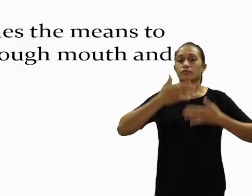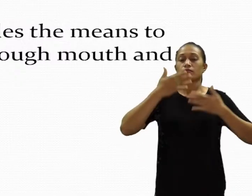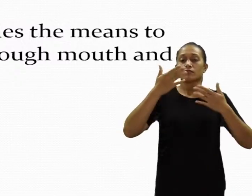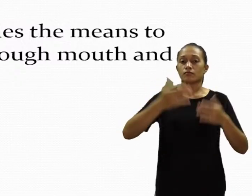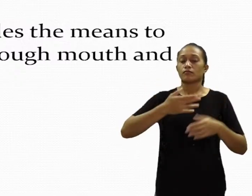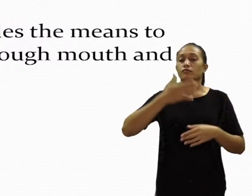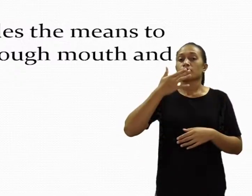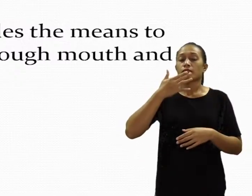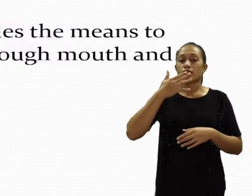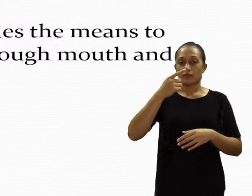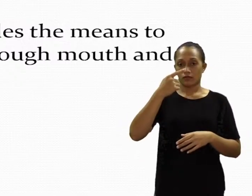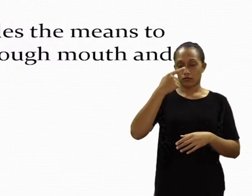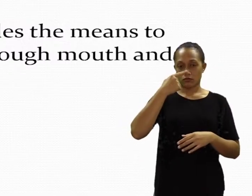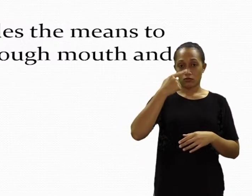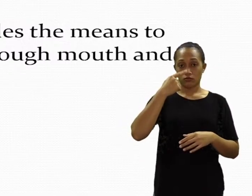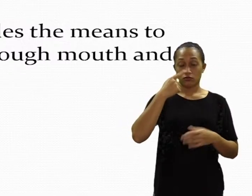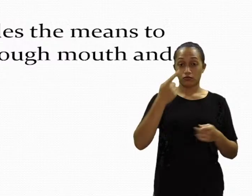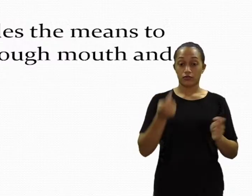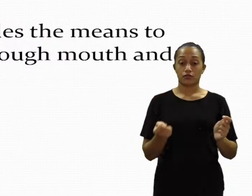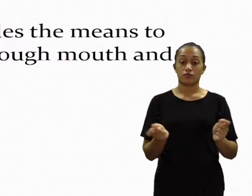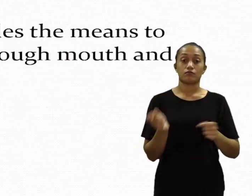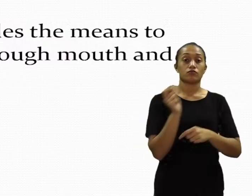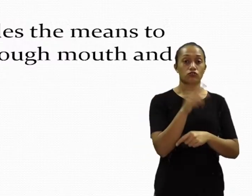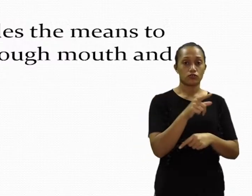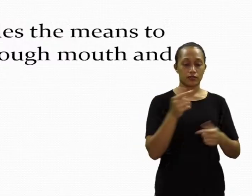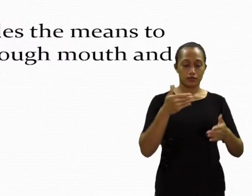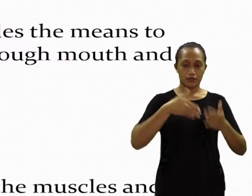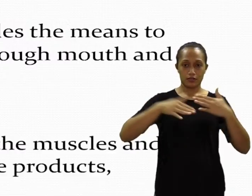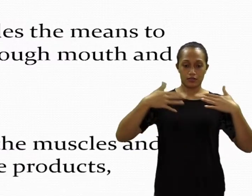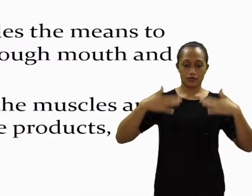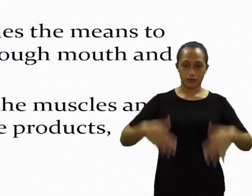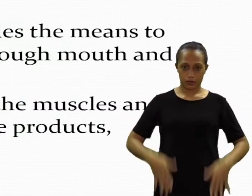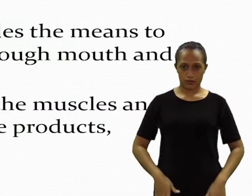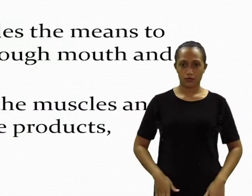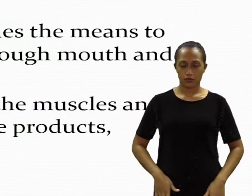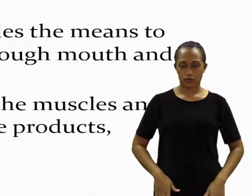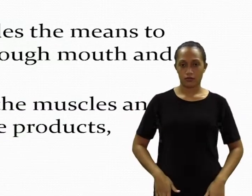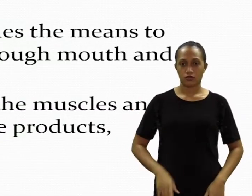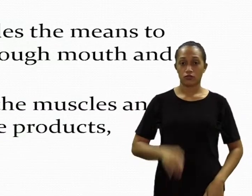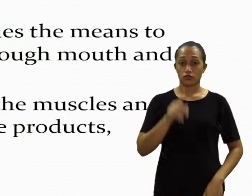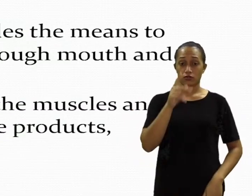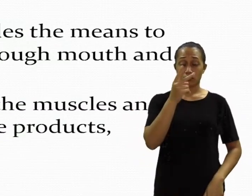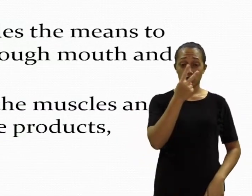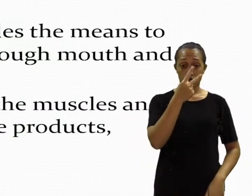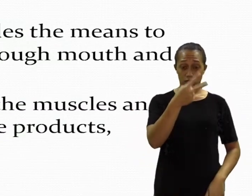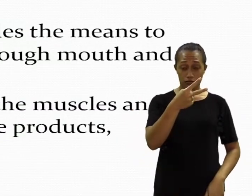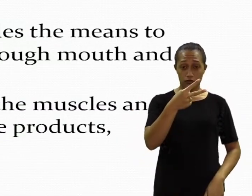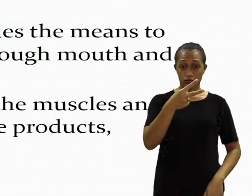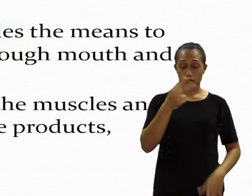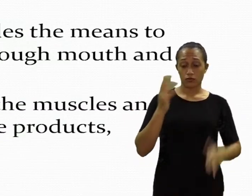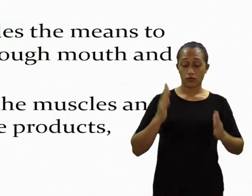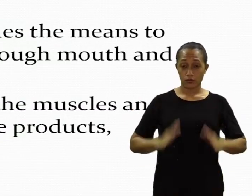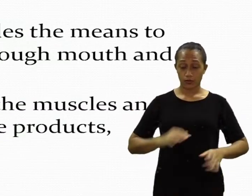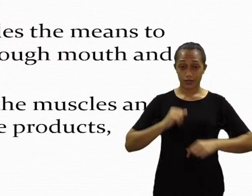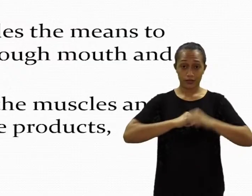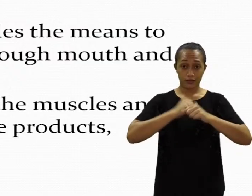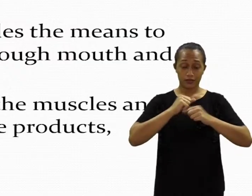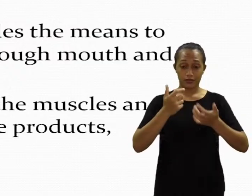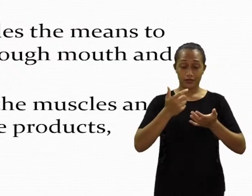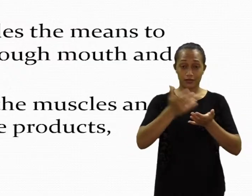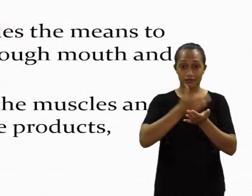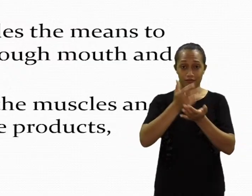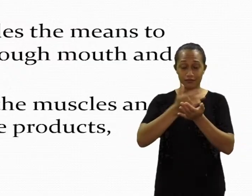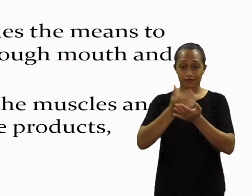through mouth and nose and transfer it to the body. So, these two body systems carry oxygen